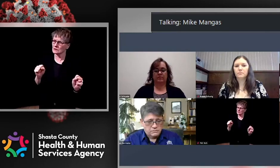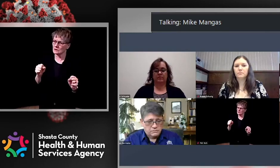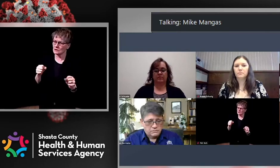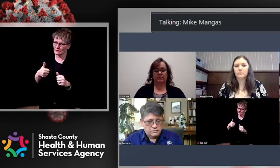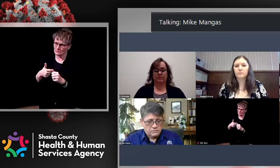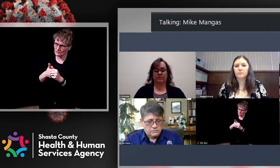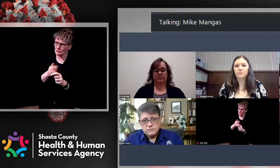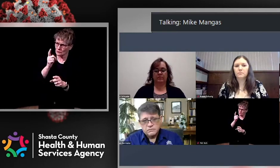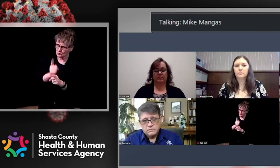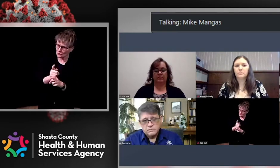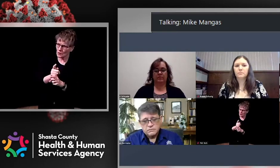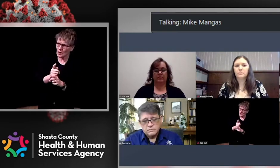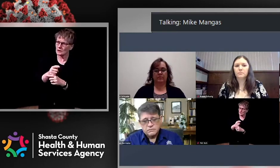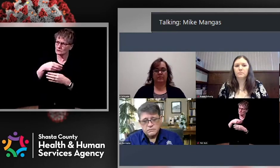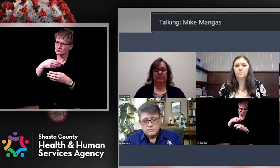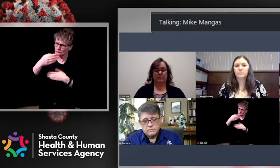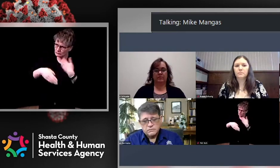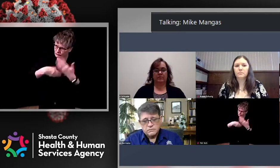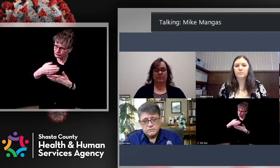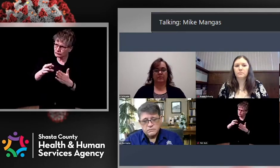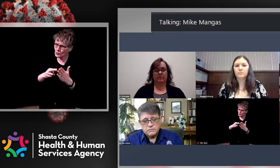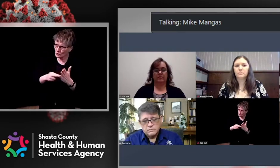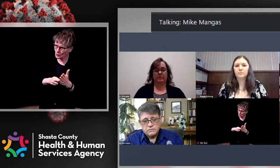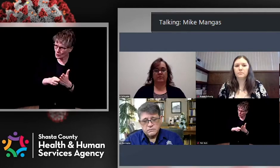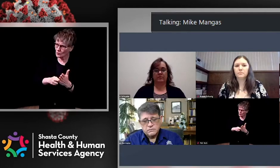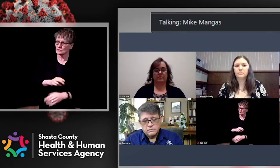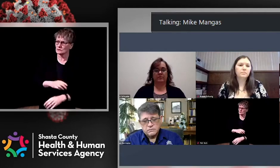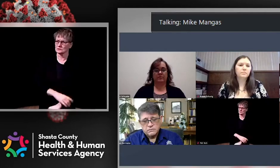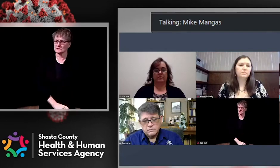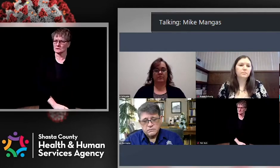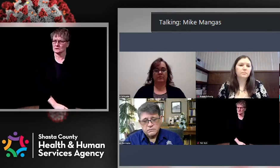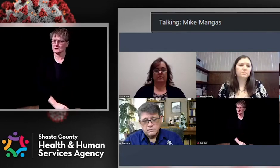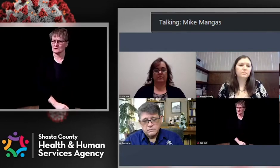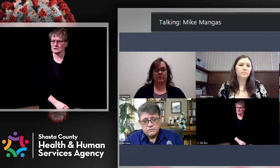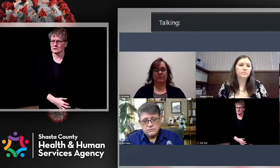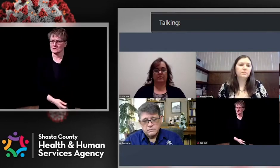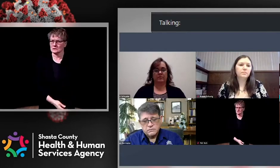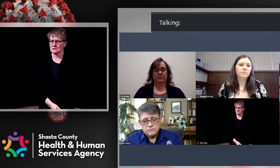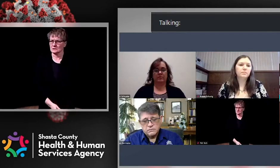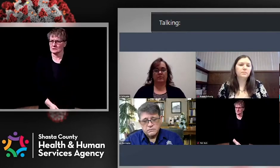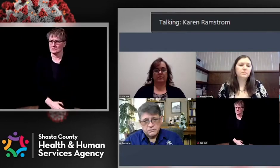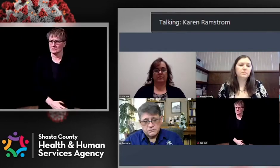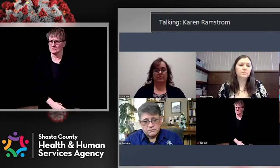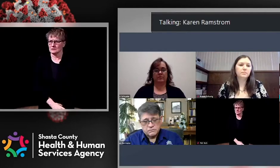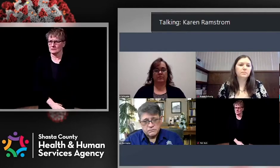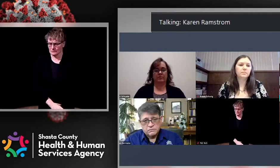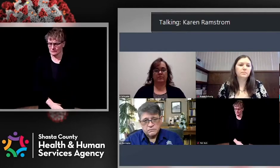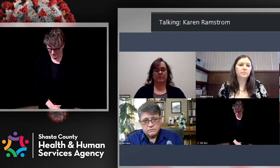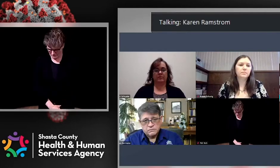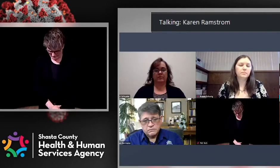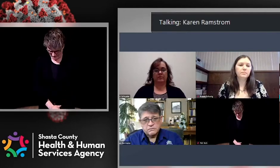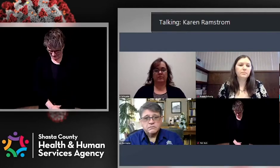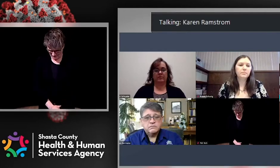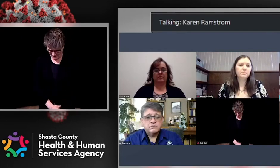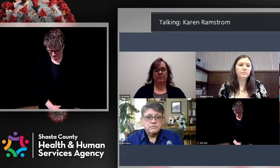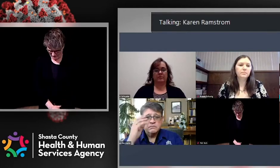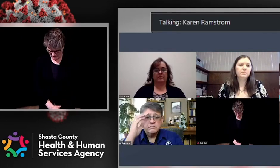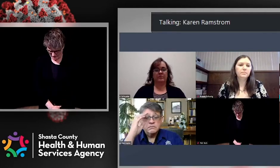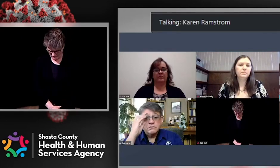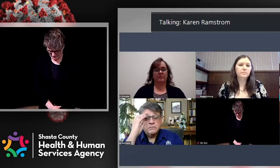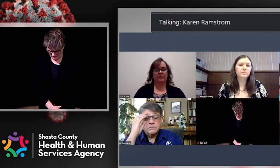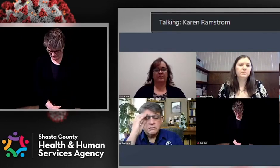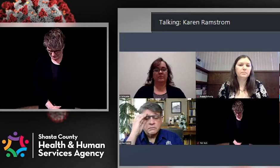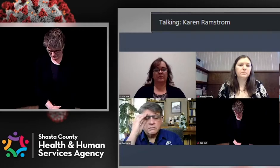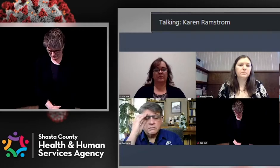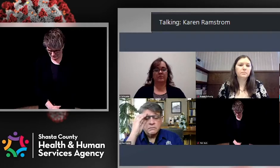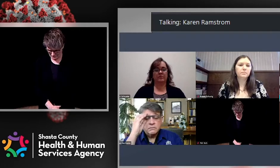that you have available to you, or both? You know, it's really both. I think things are